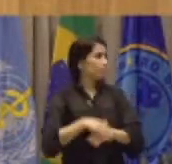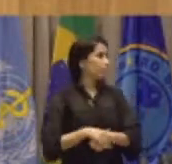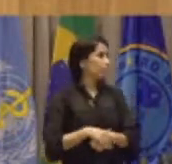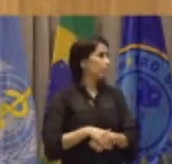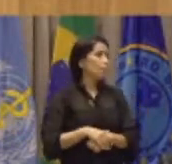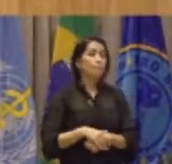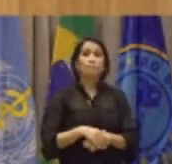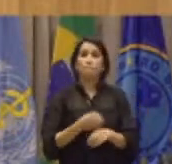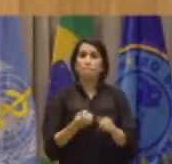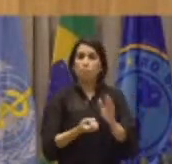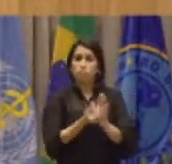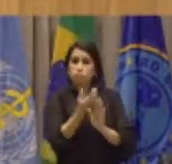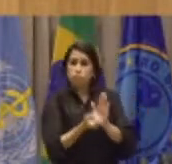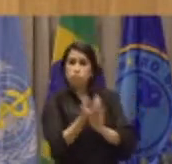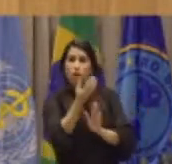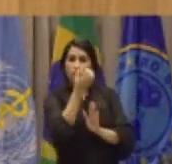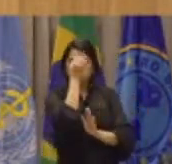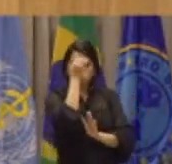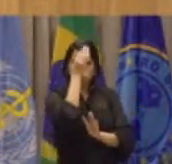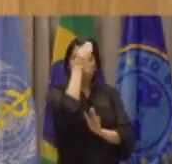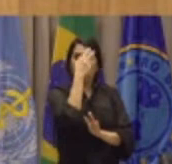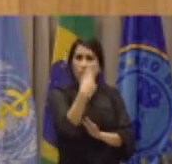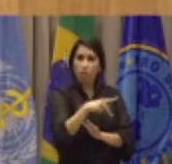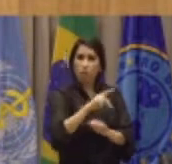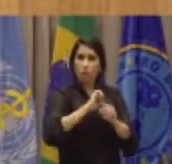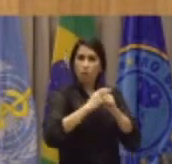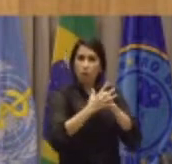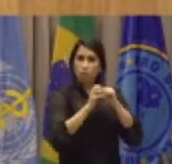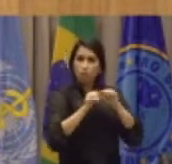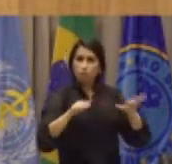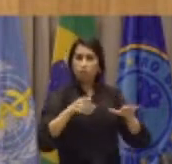a lot of knowledge. So I think